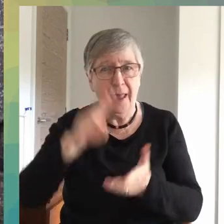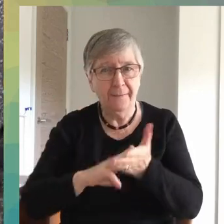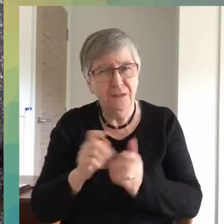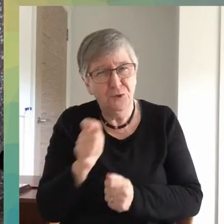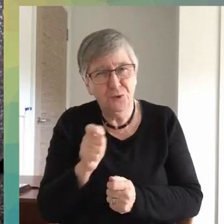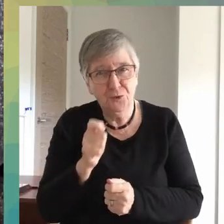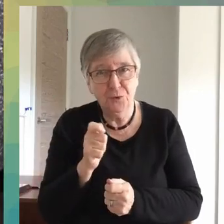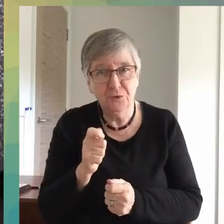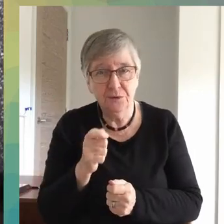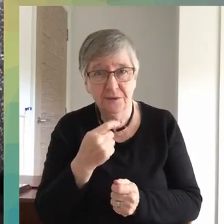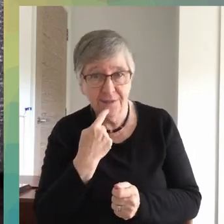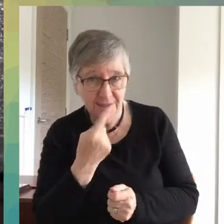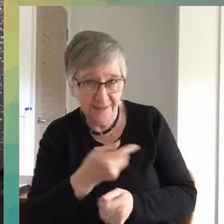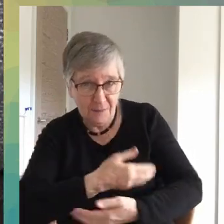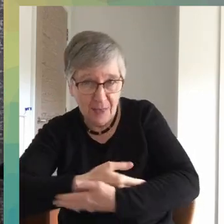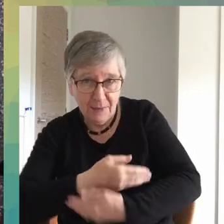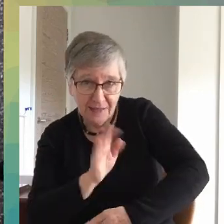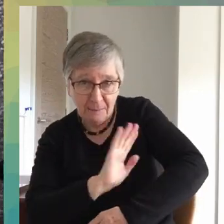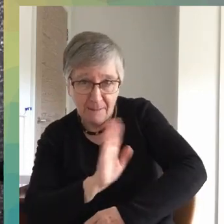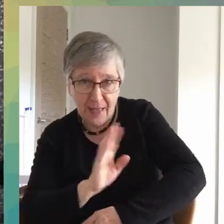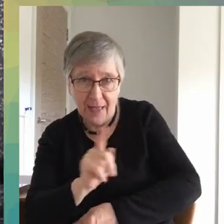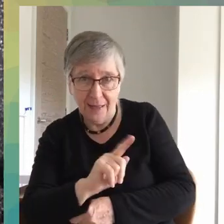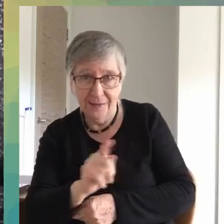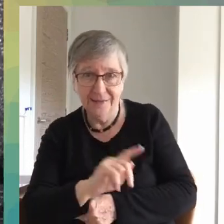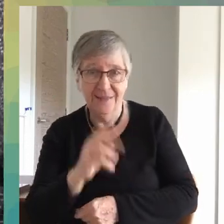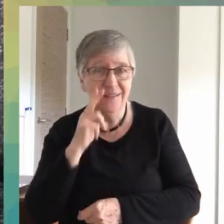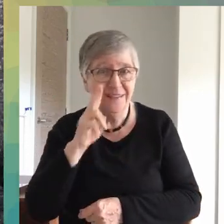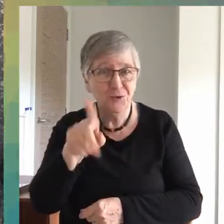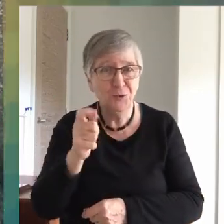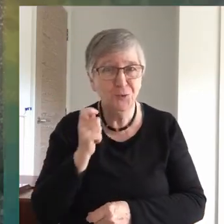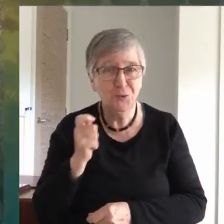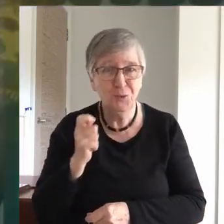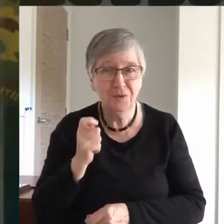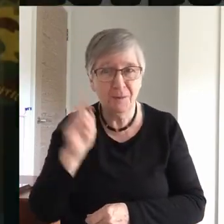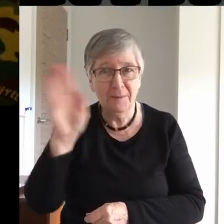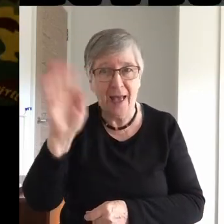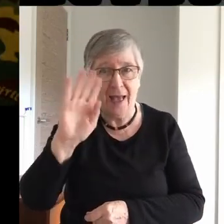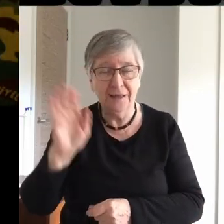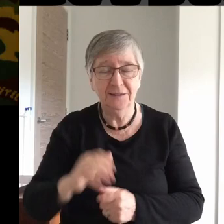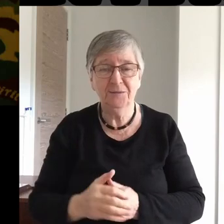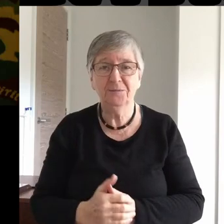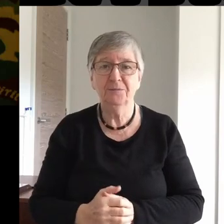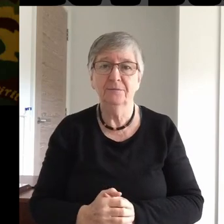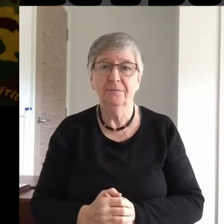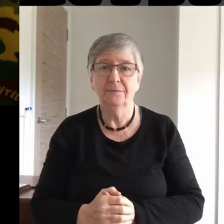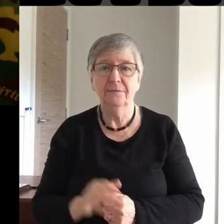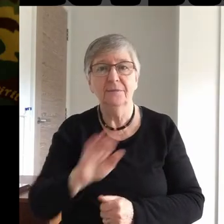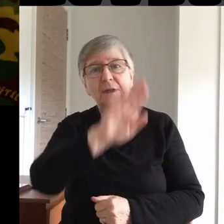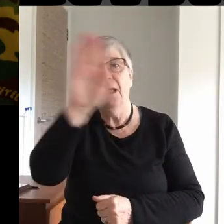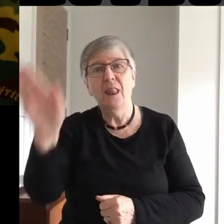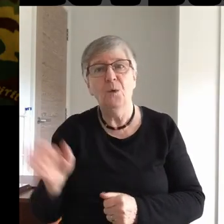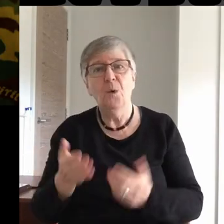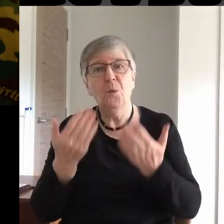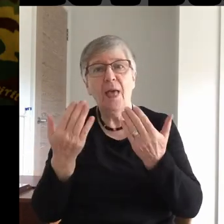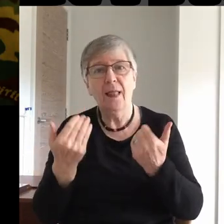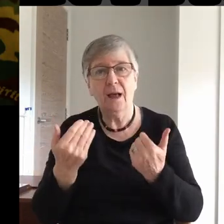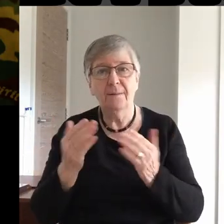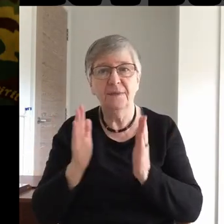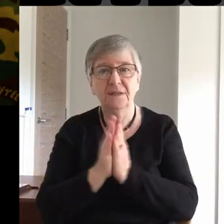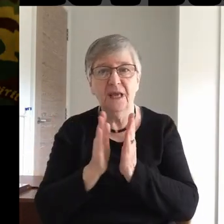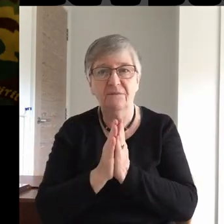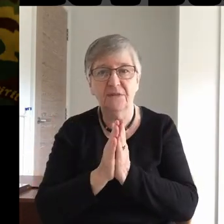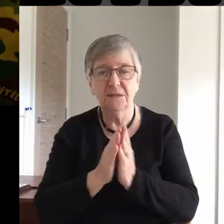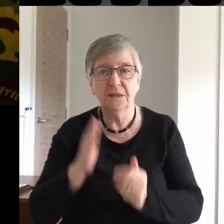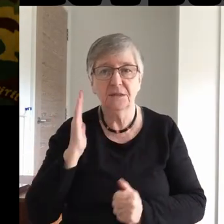Say bye-bye. Say see you soon. Bye. Hello, welcome. This is service for Sunday,